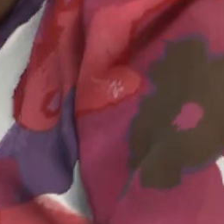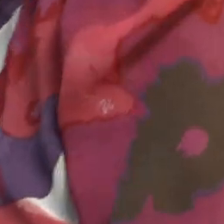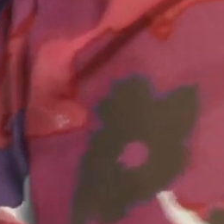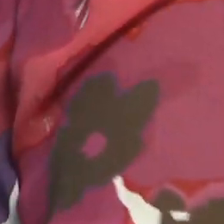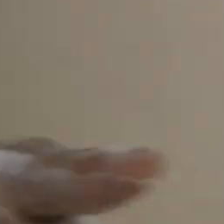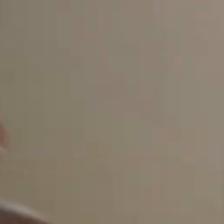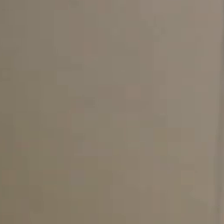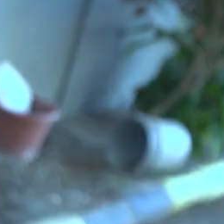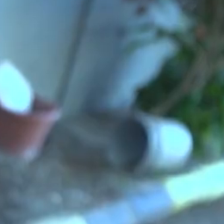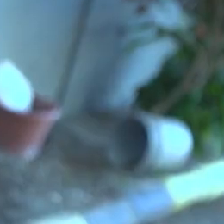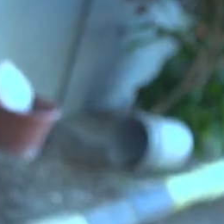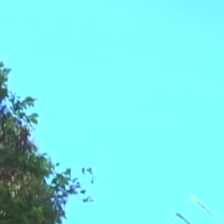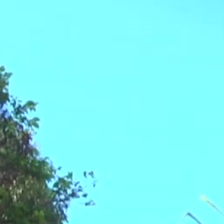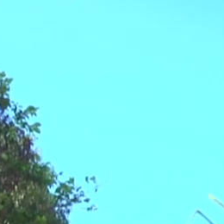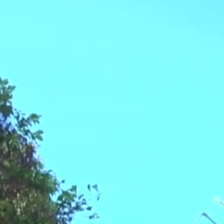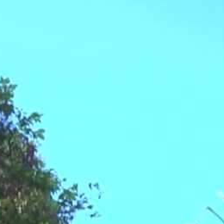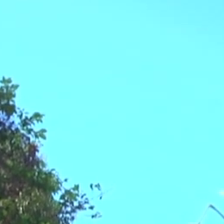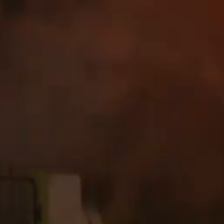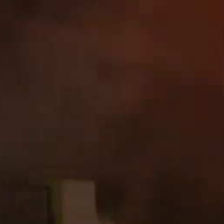about.